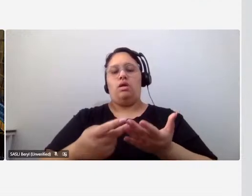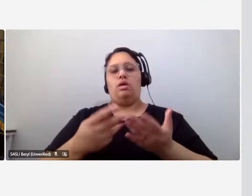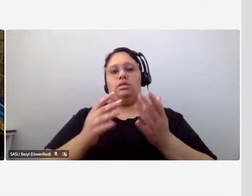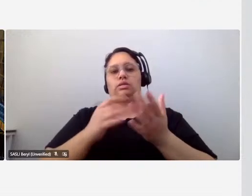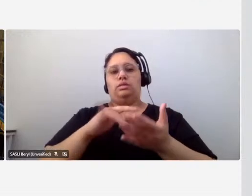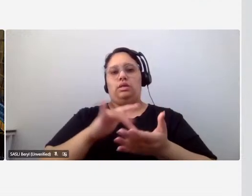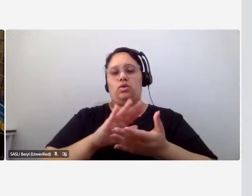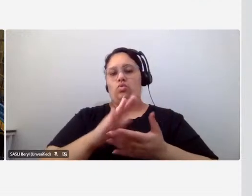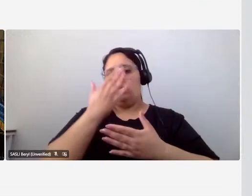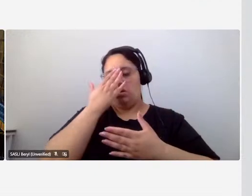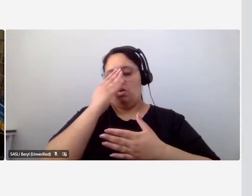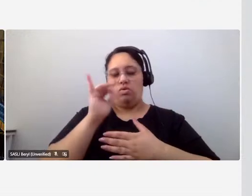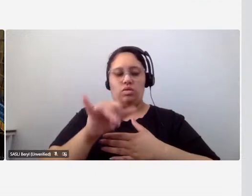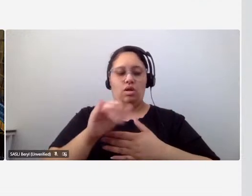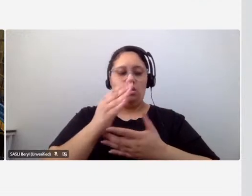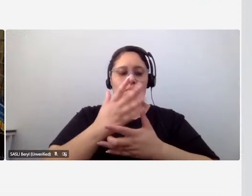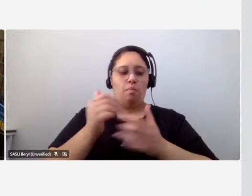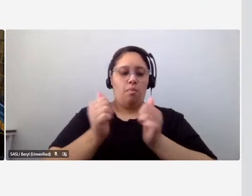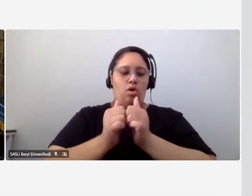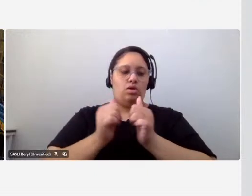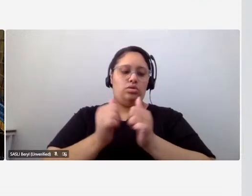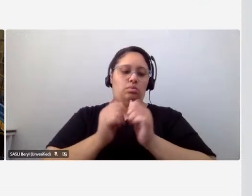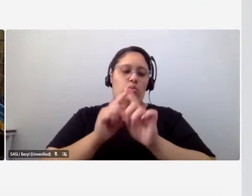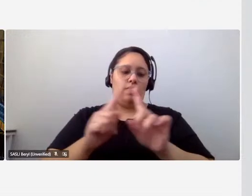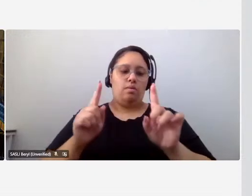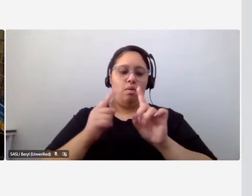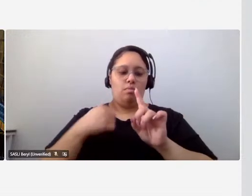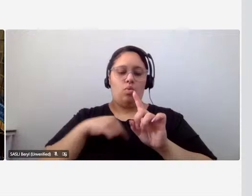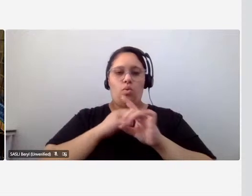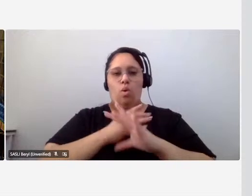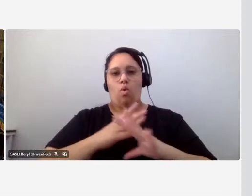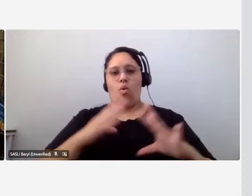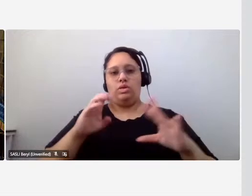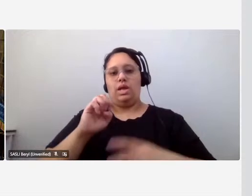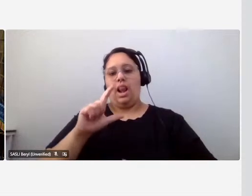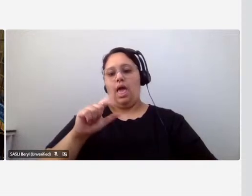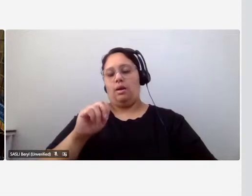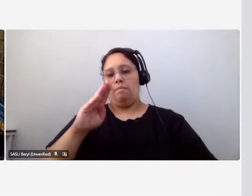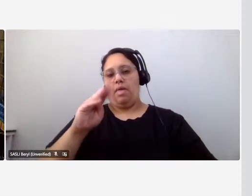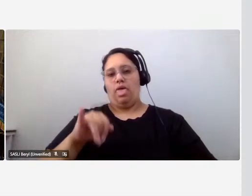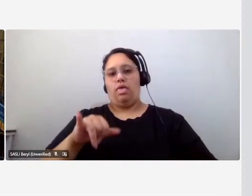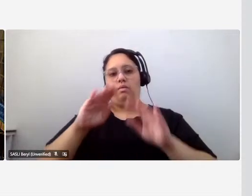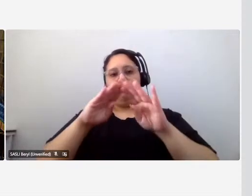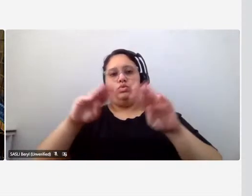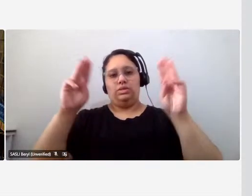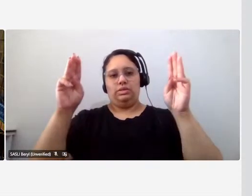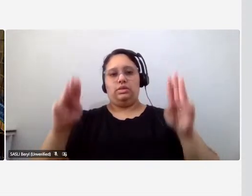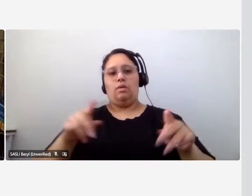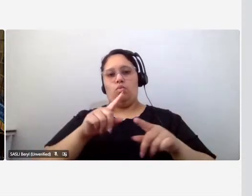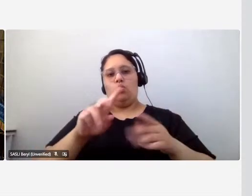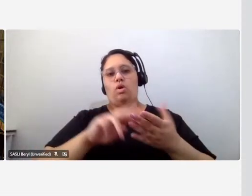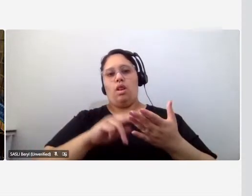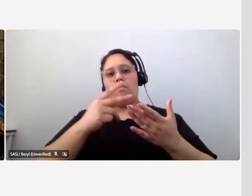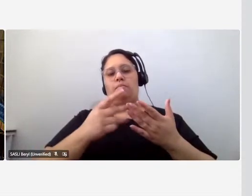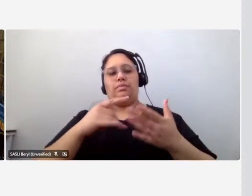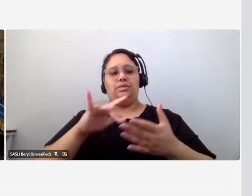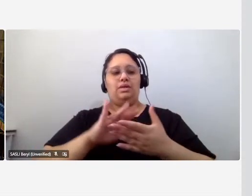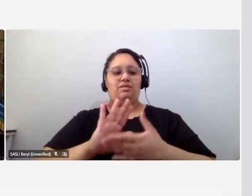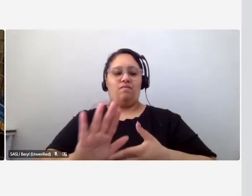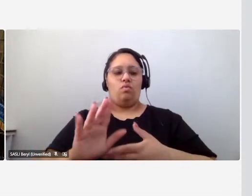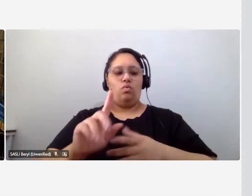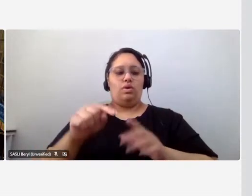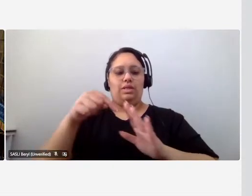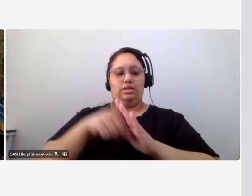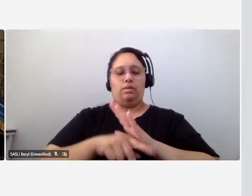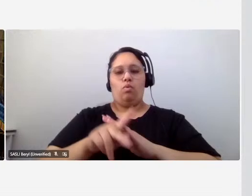You would note that in partnership with the department, we launched the Elands Bay Museum, which is the interpretation center for that Deep Kloof